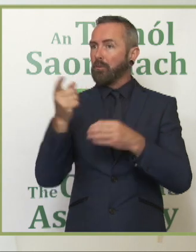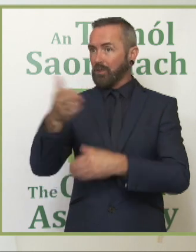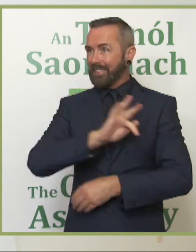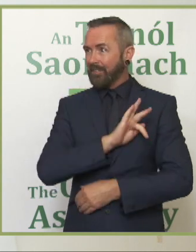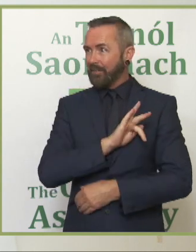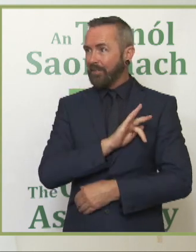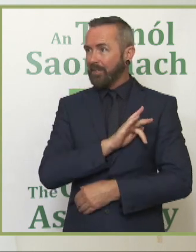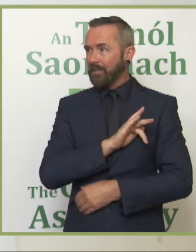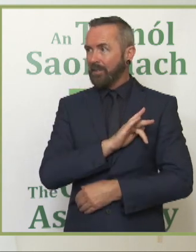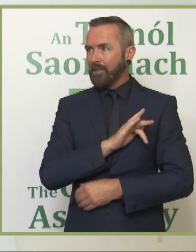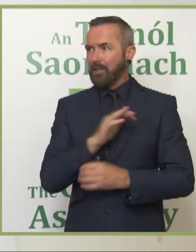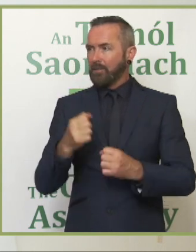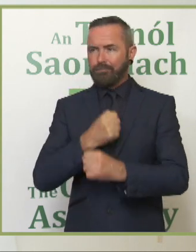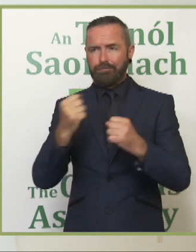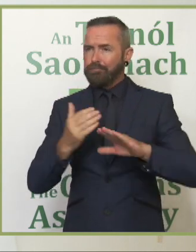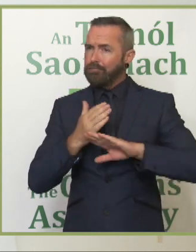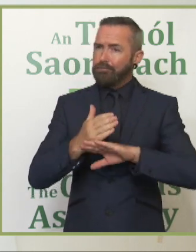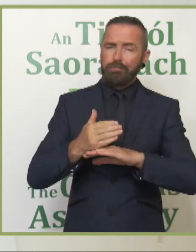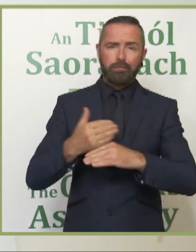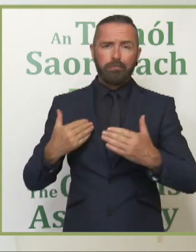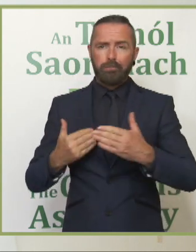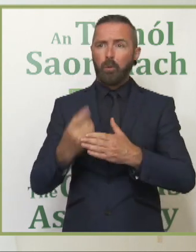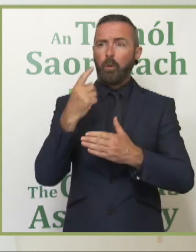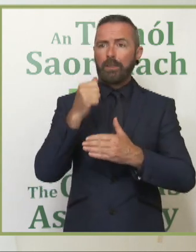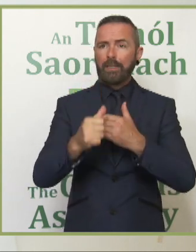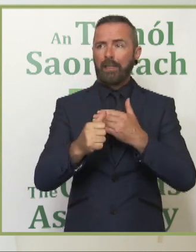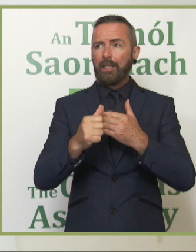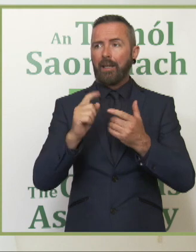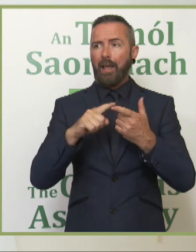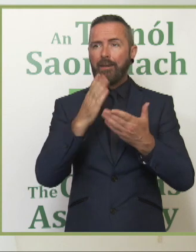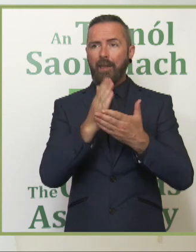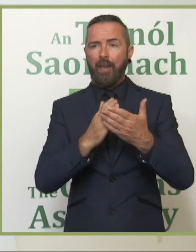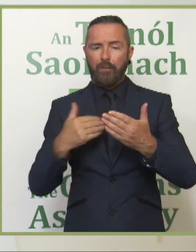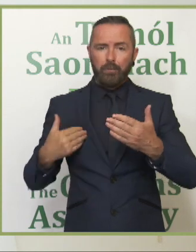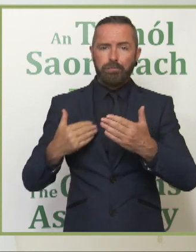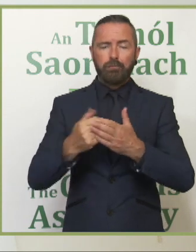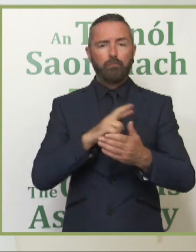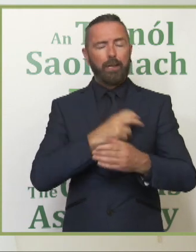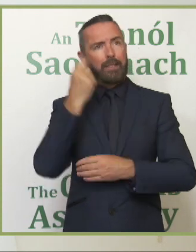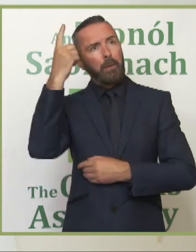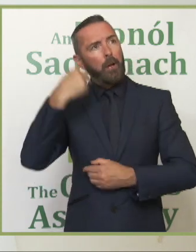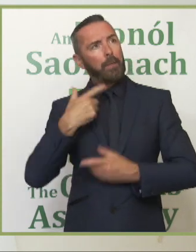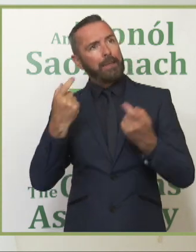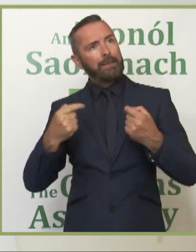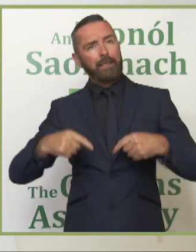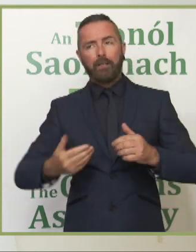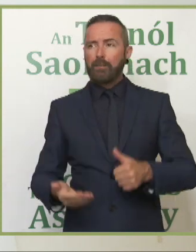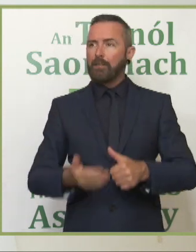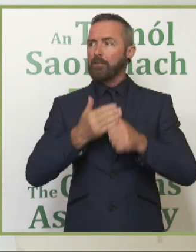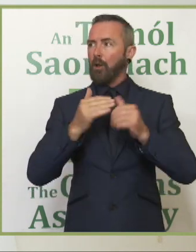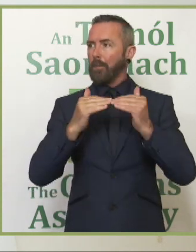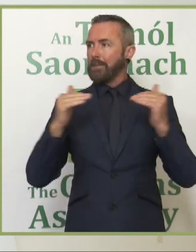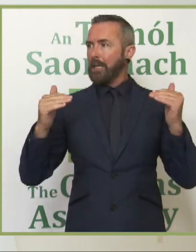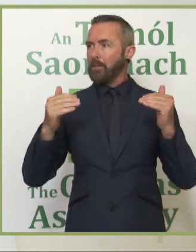an exceptional commitment in the last day and a half, and it's really been very inspiring for me to sit at the top table here, see the